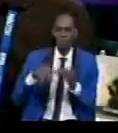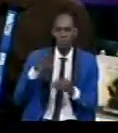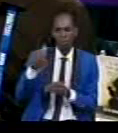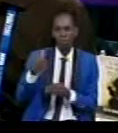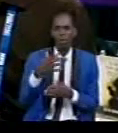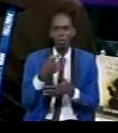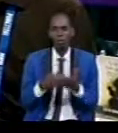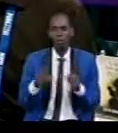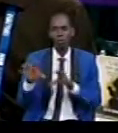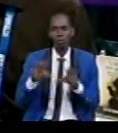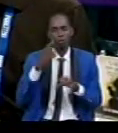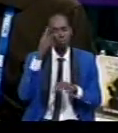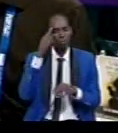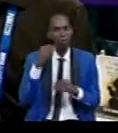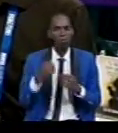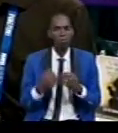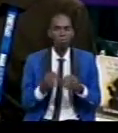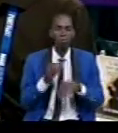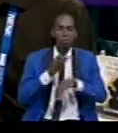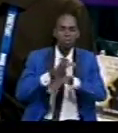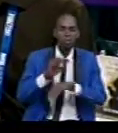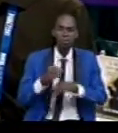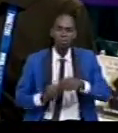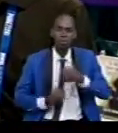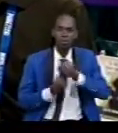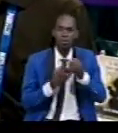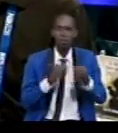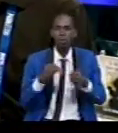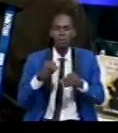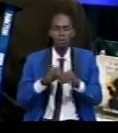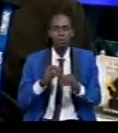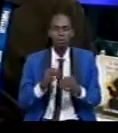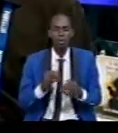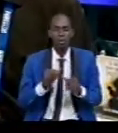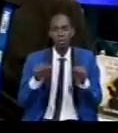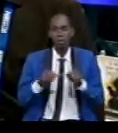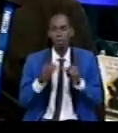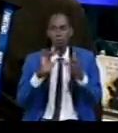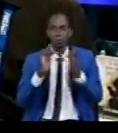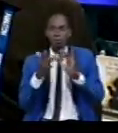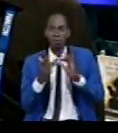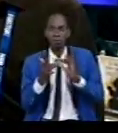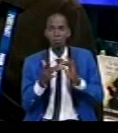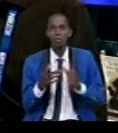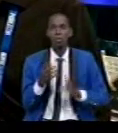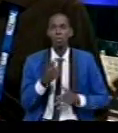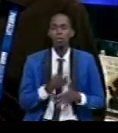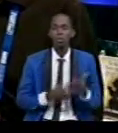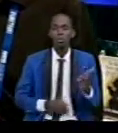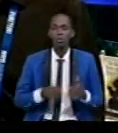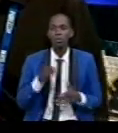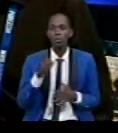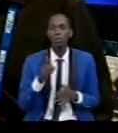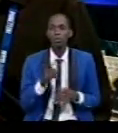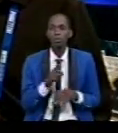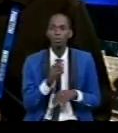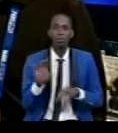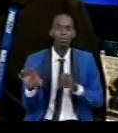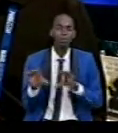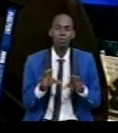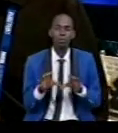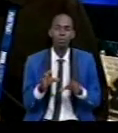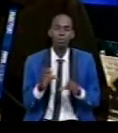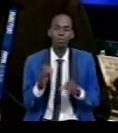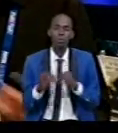for ministries, supporting them in the area of technology. Okay. Well, one thing I kind of learned through the years, years